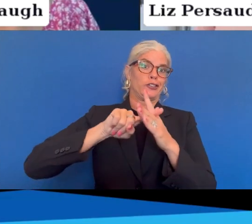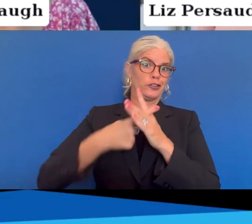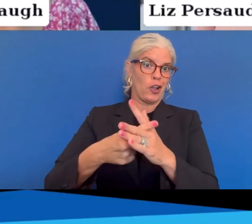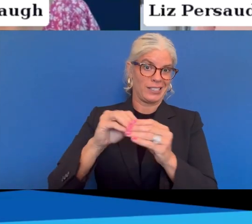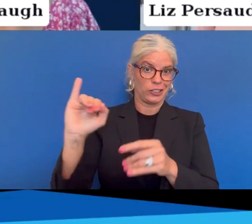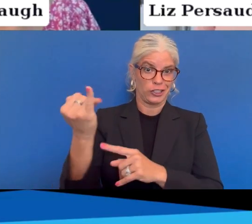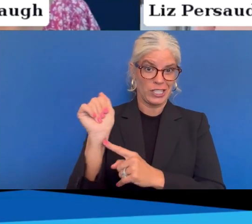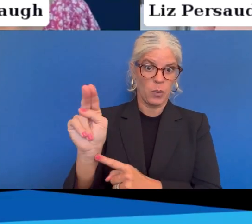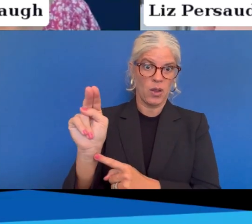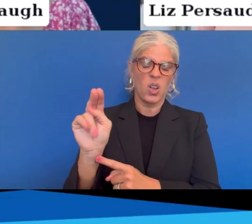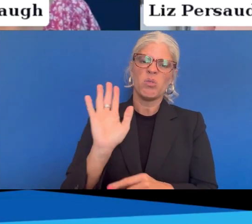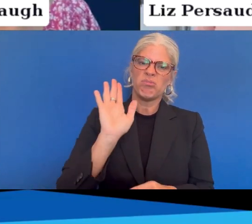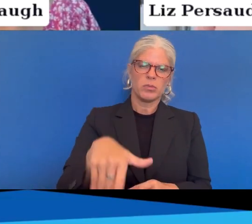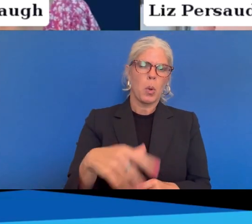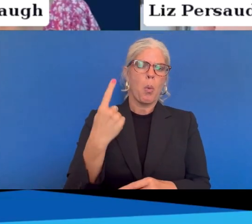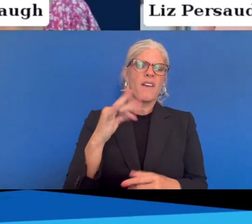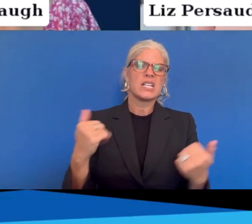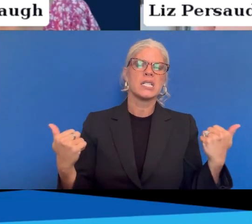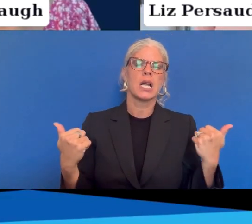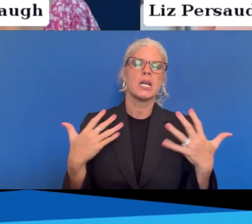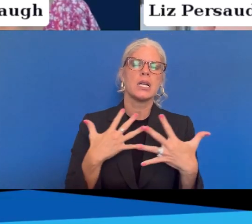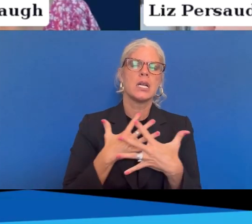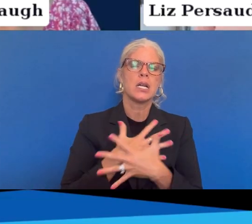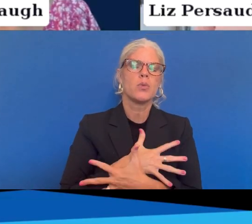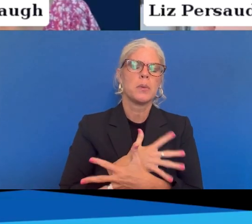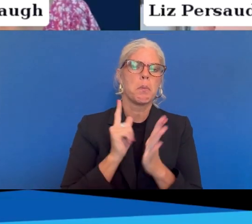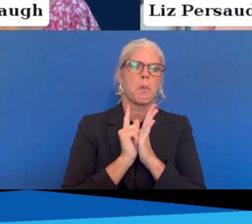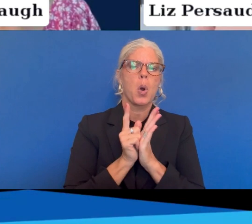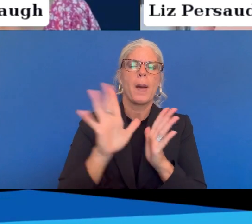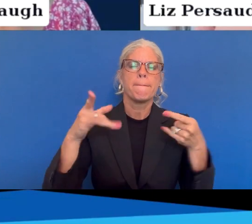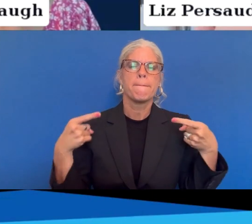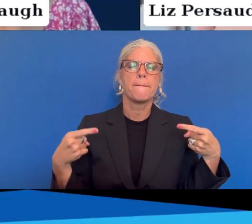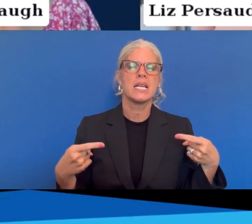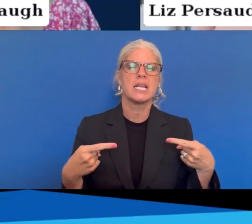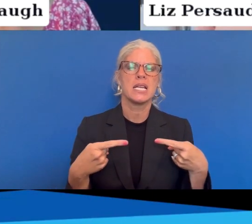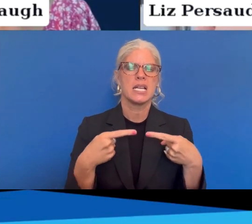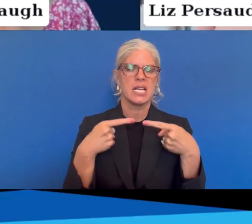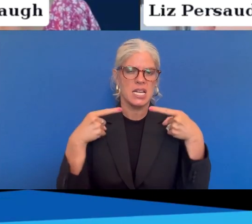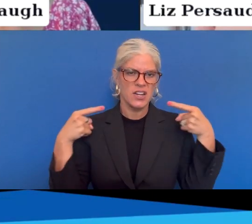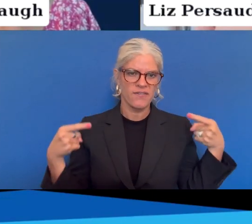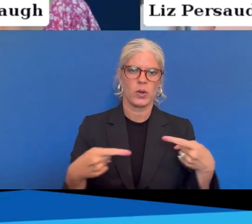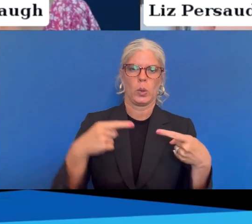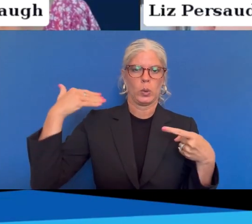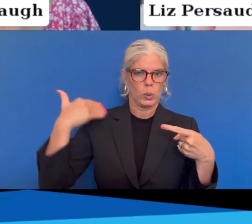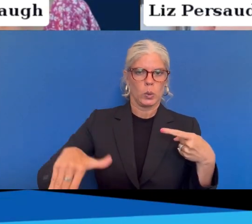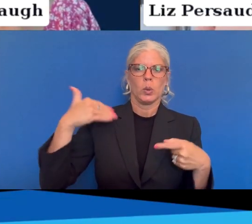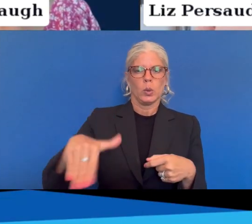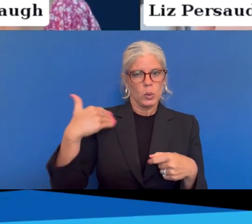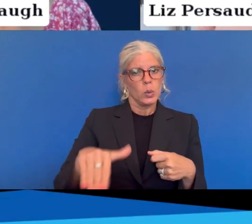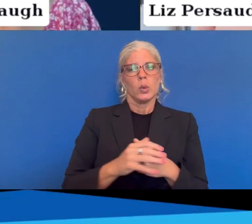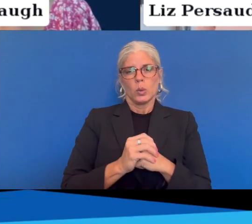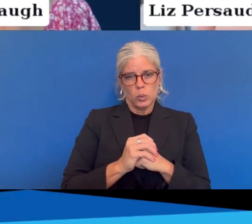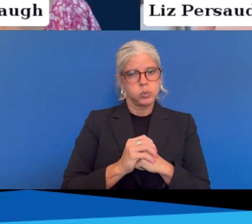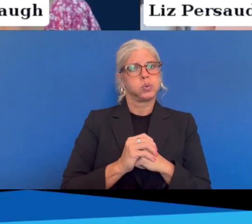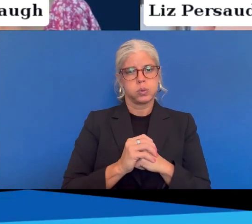recommended that I do chemotherapy infusion. So I started that in January, and it was one of the scariest, most